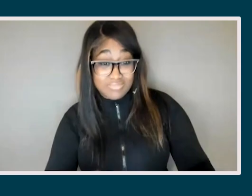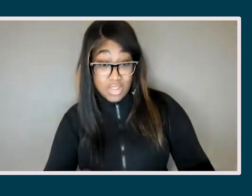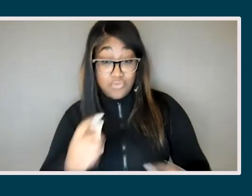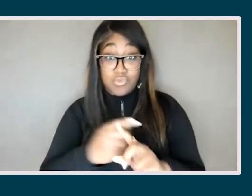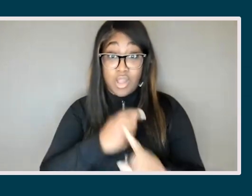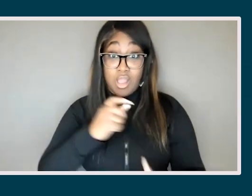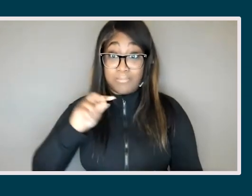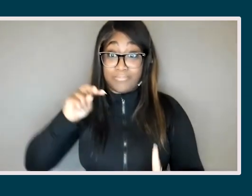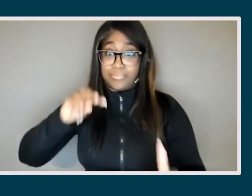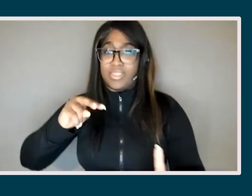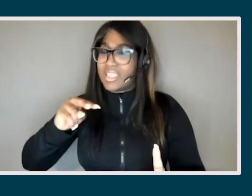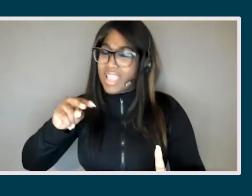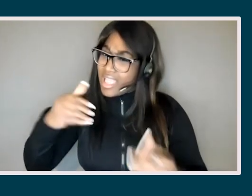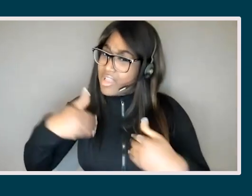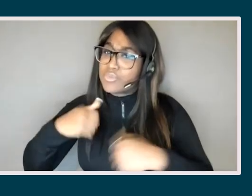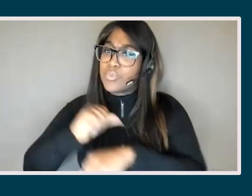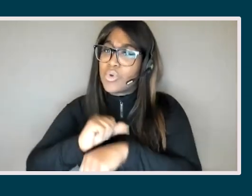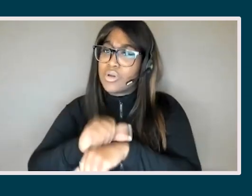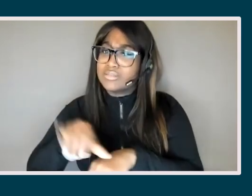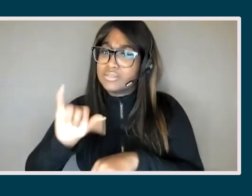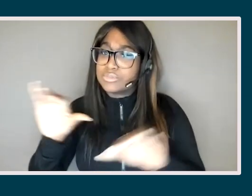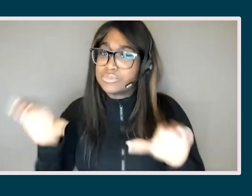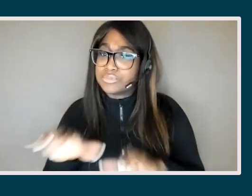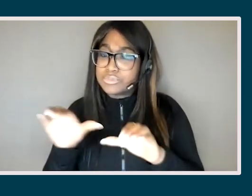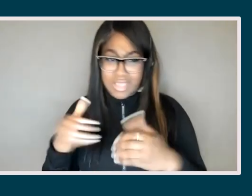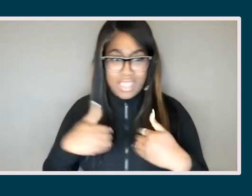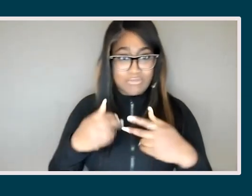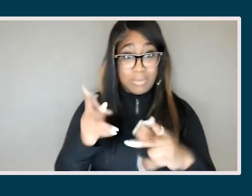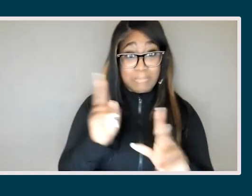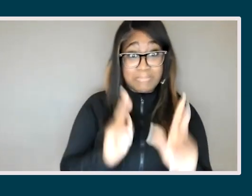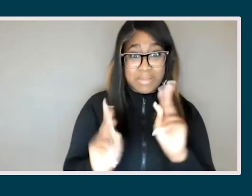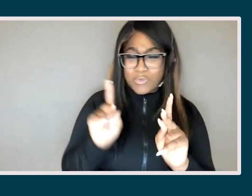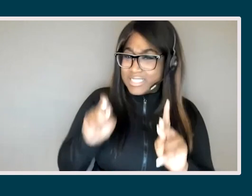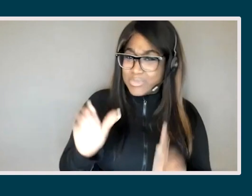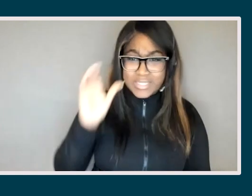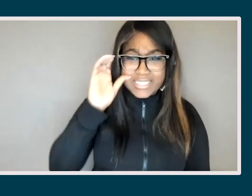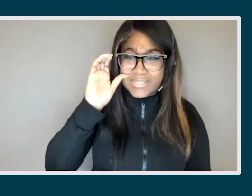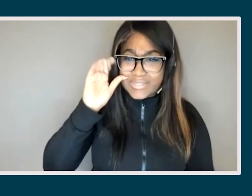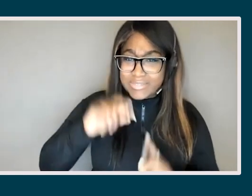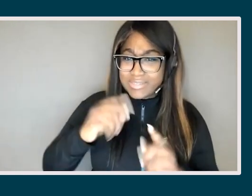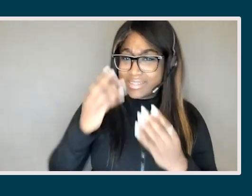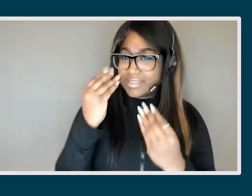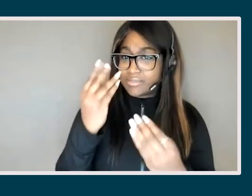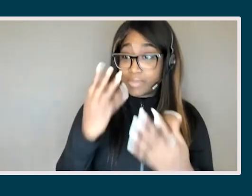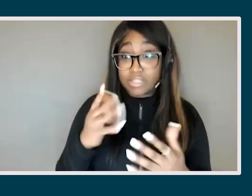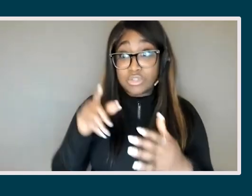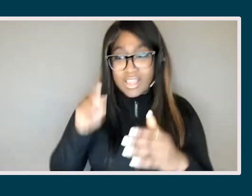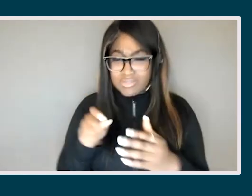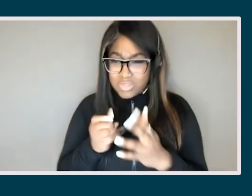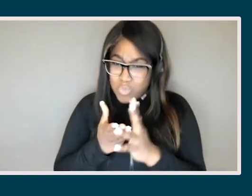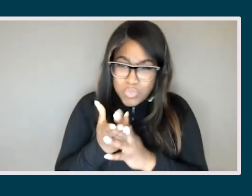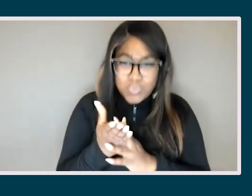that there's work to be done. There are people that need to hear this to move